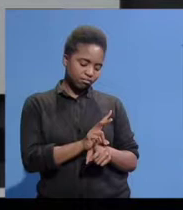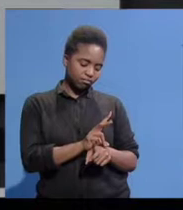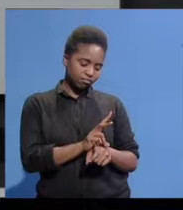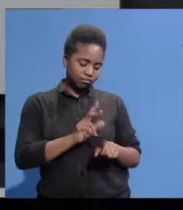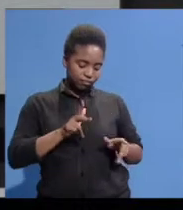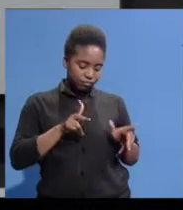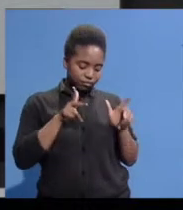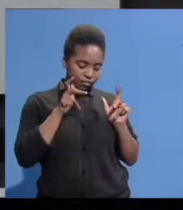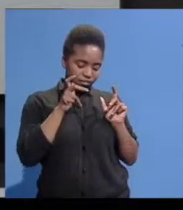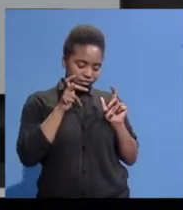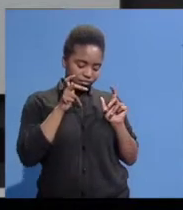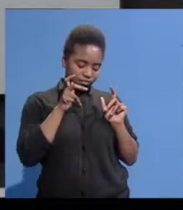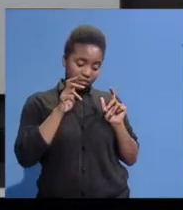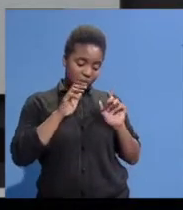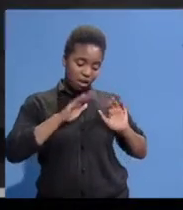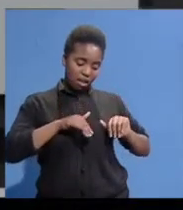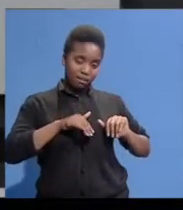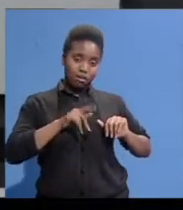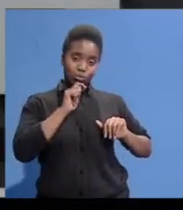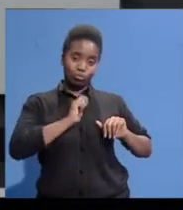say, I've left but not gone.